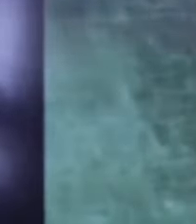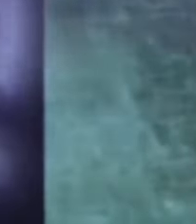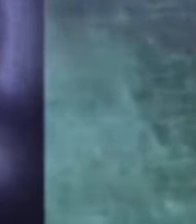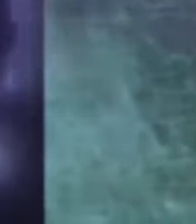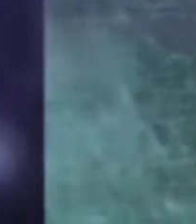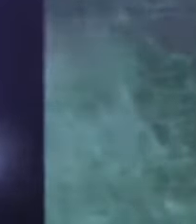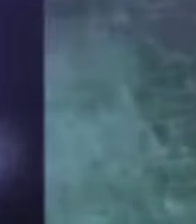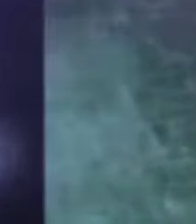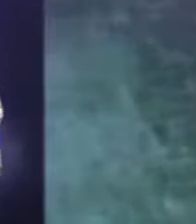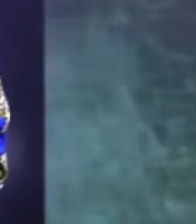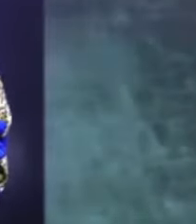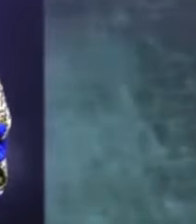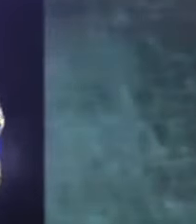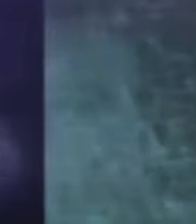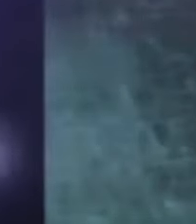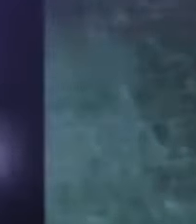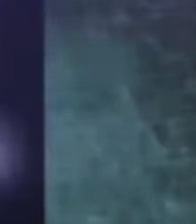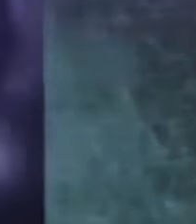Son